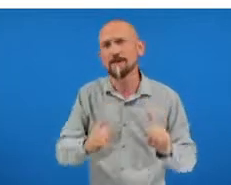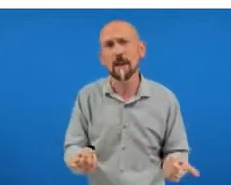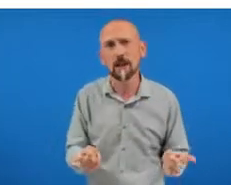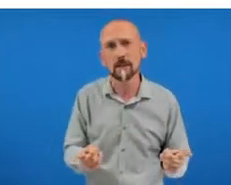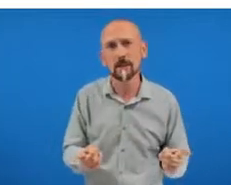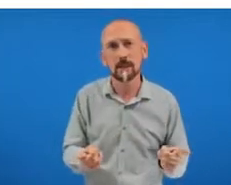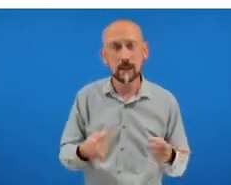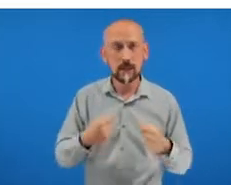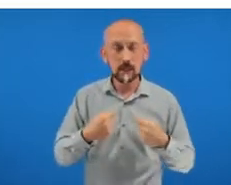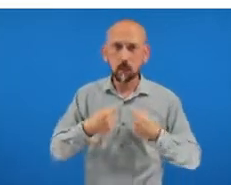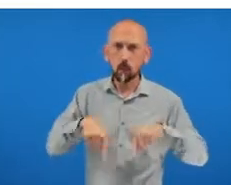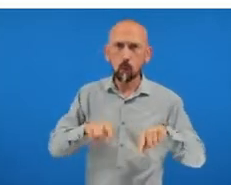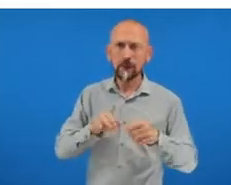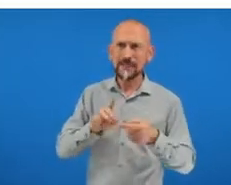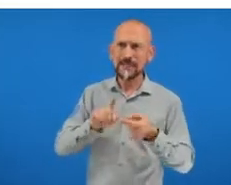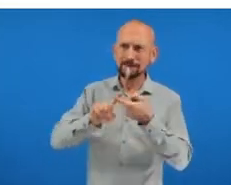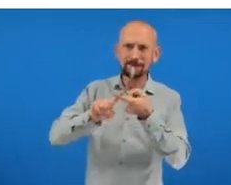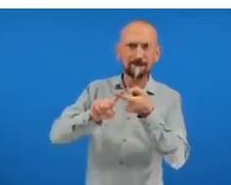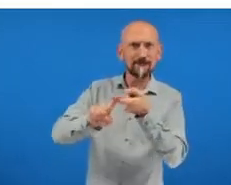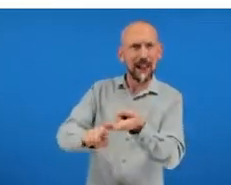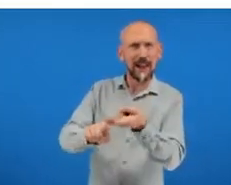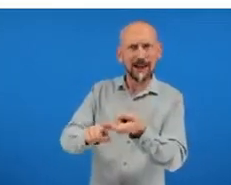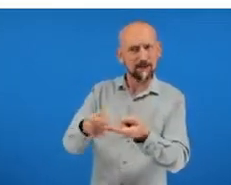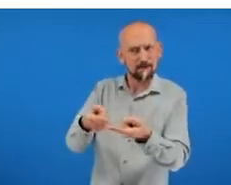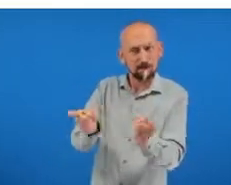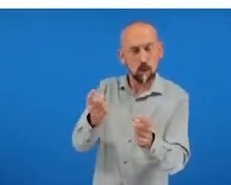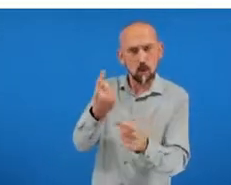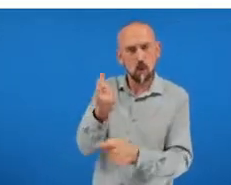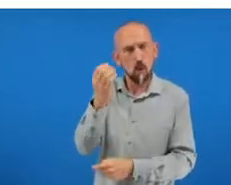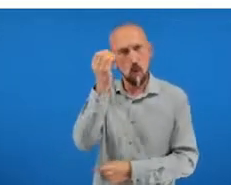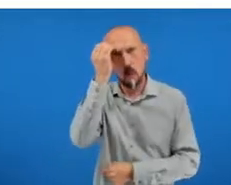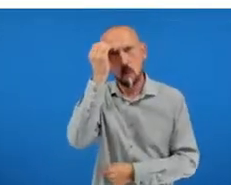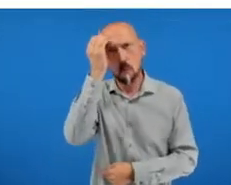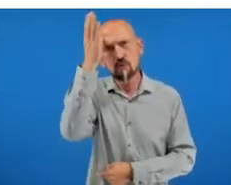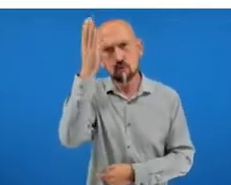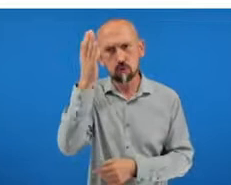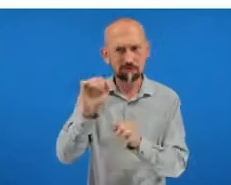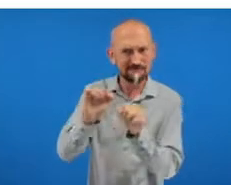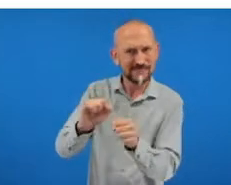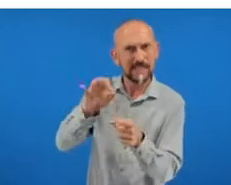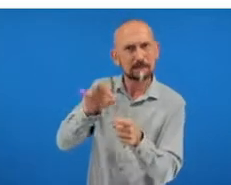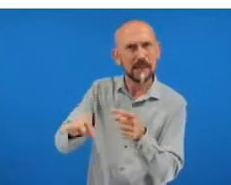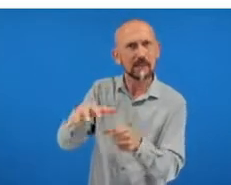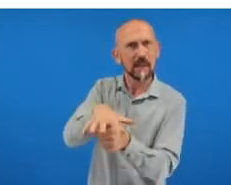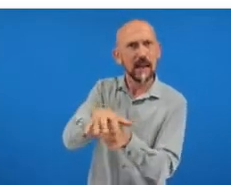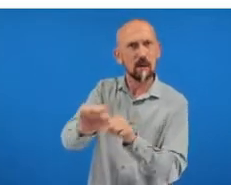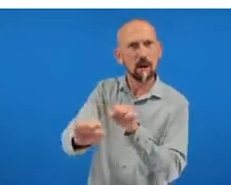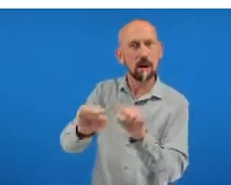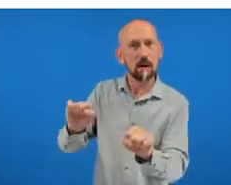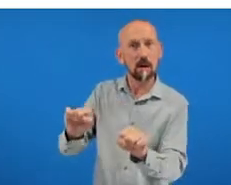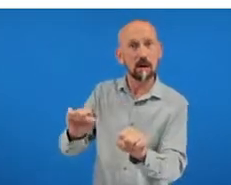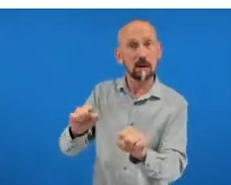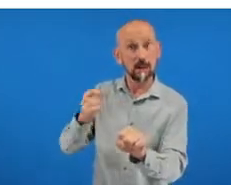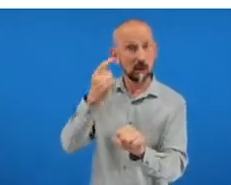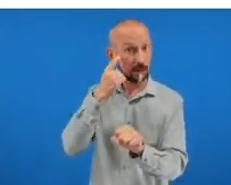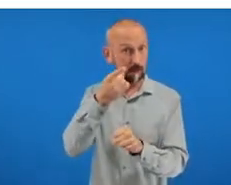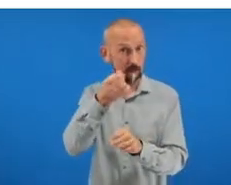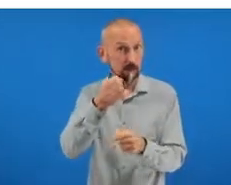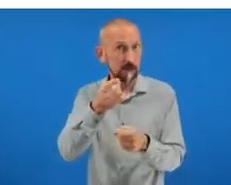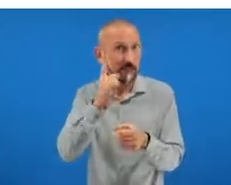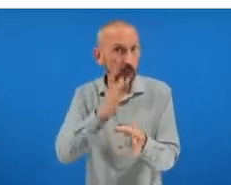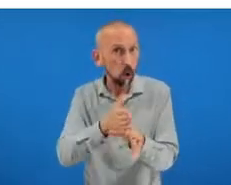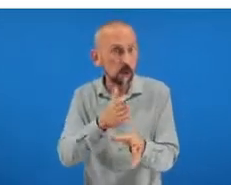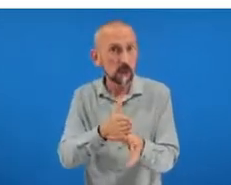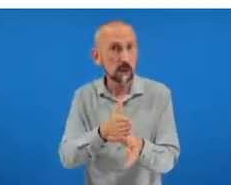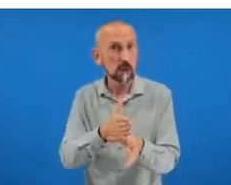upon having connections with those who are specialists in fields. And I think psychologists shouldn't underestimate how